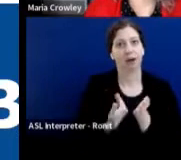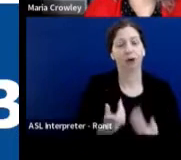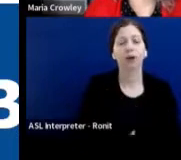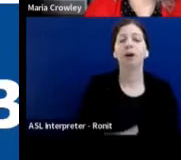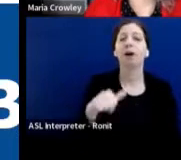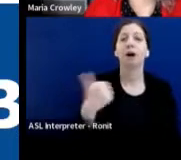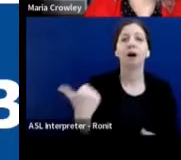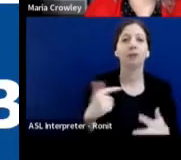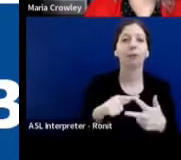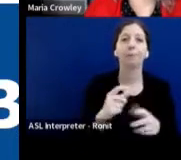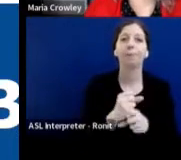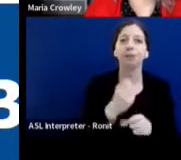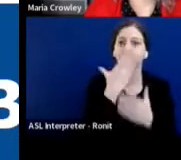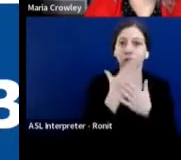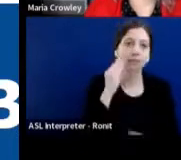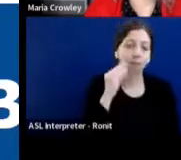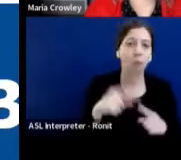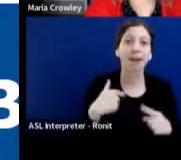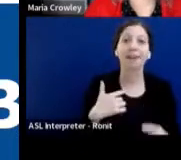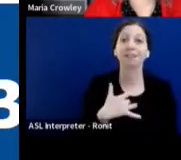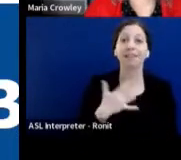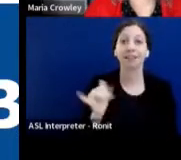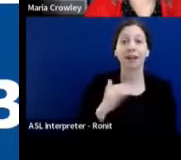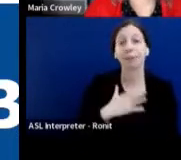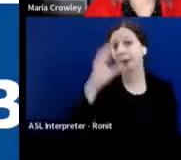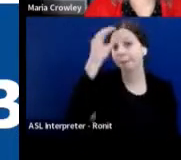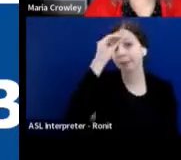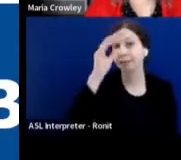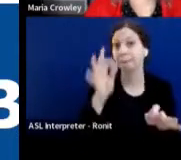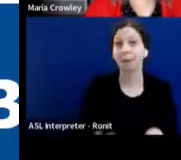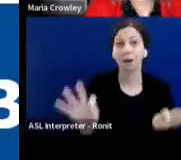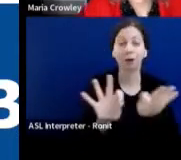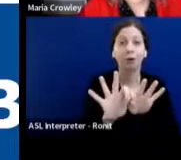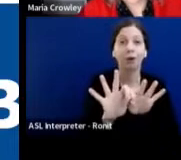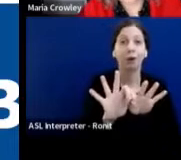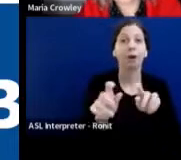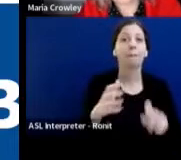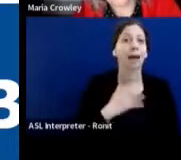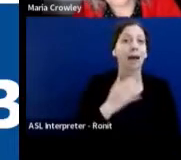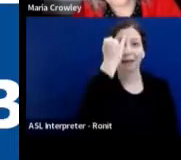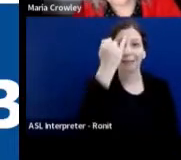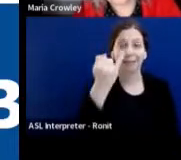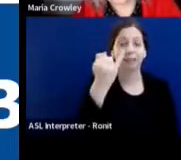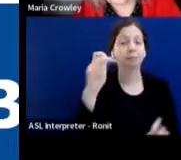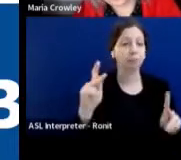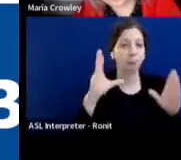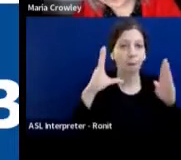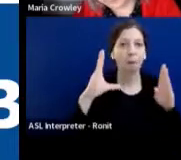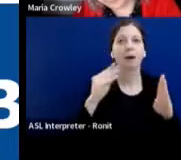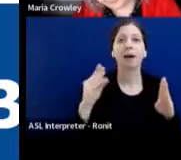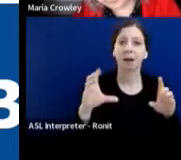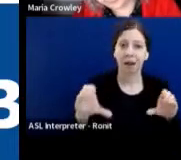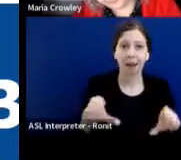that makes it a good experience is when I feel like my opinions matter, that my ideas are listened to and they're acted on when